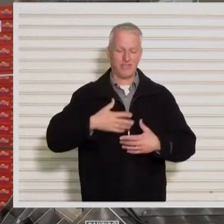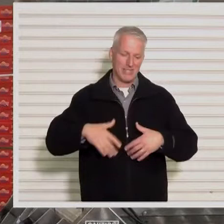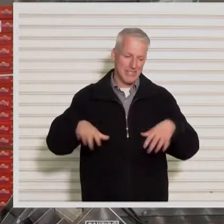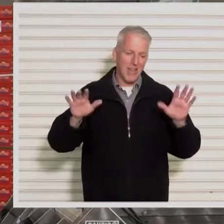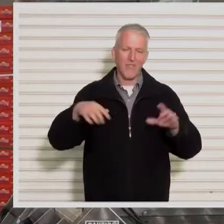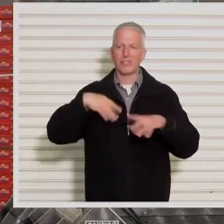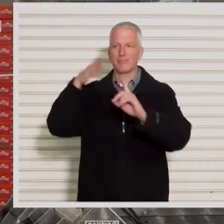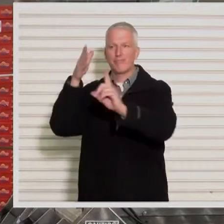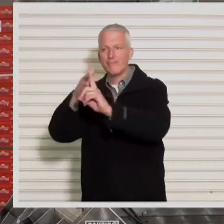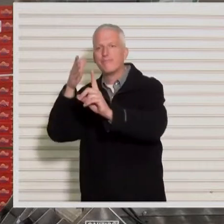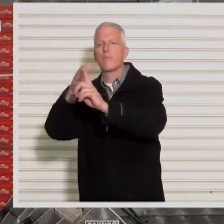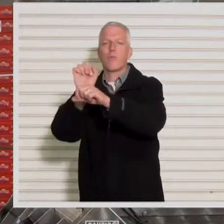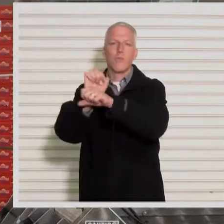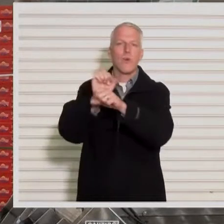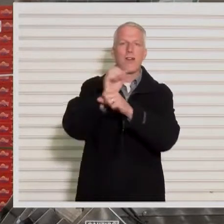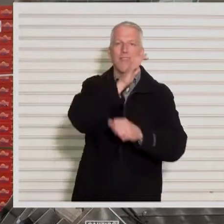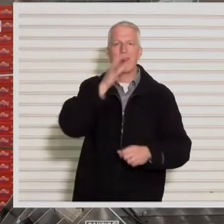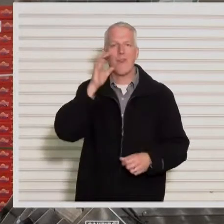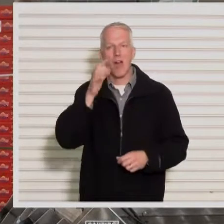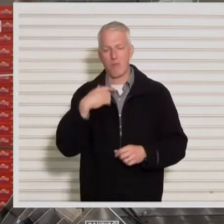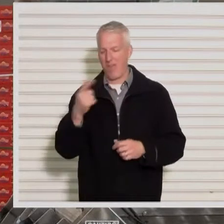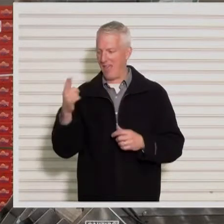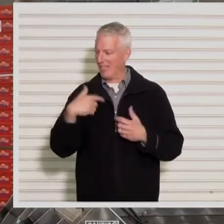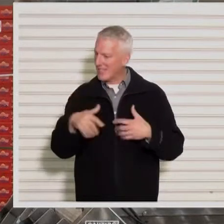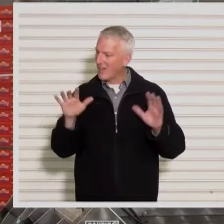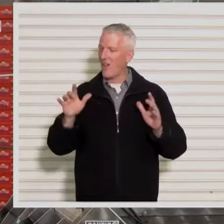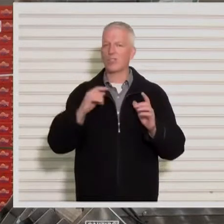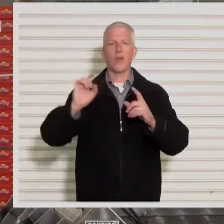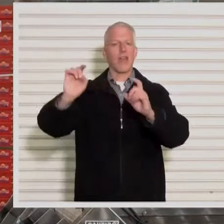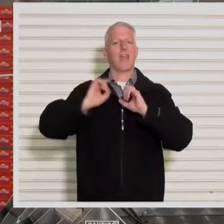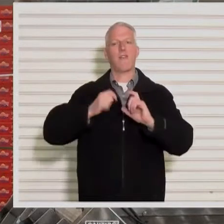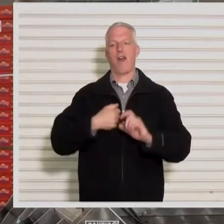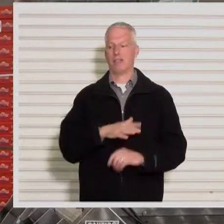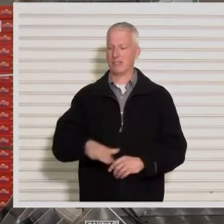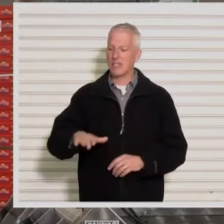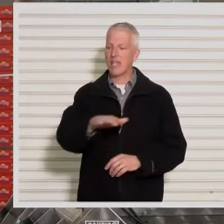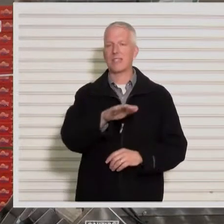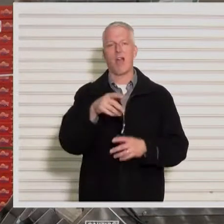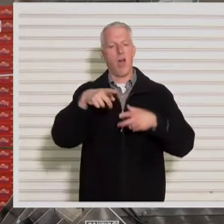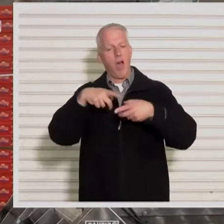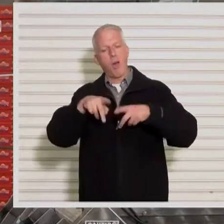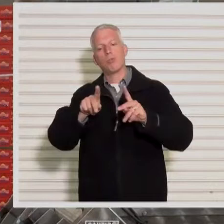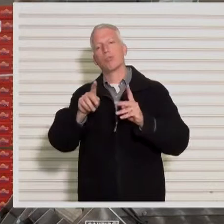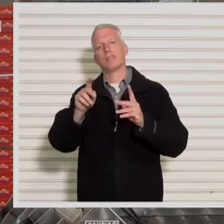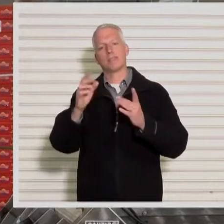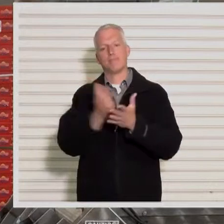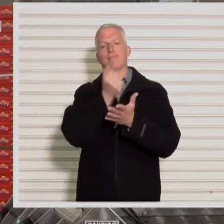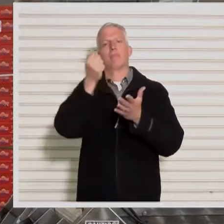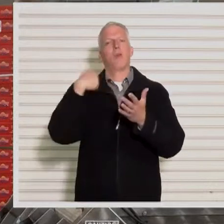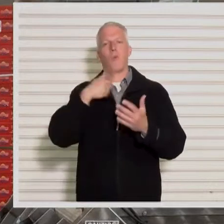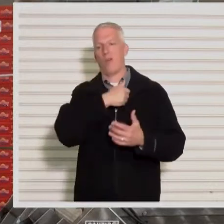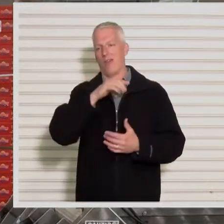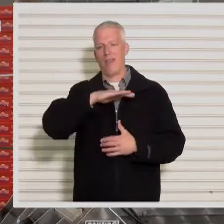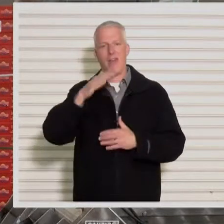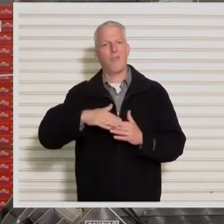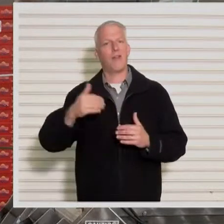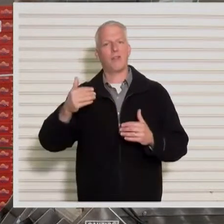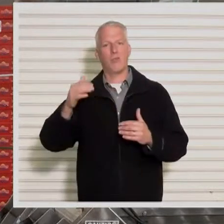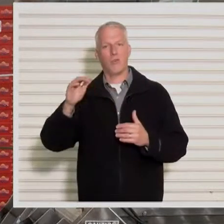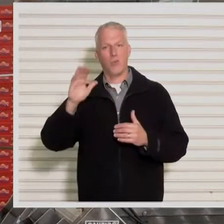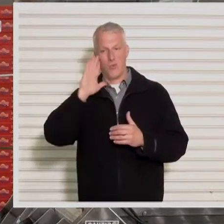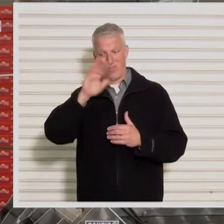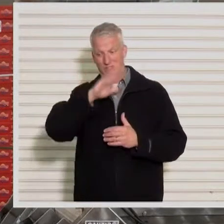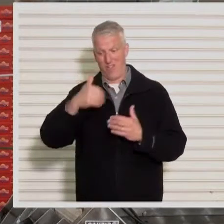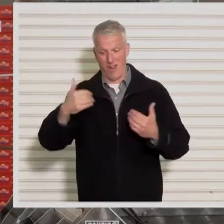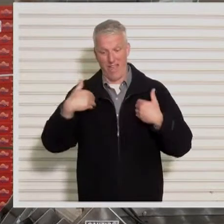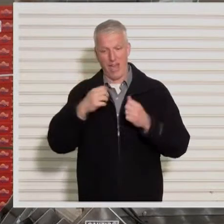us opportunities that they've never had. And I carry those stories of hard work,